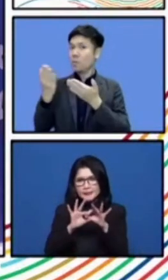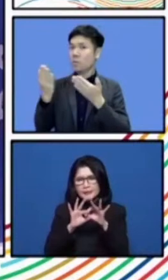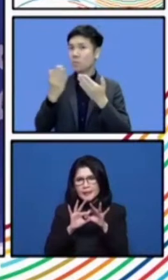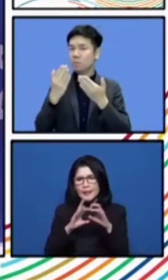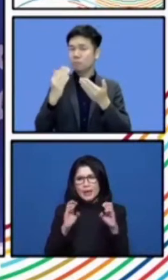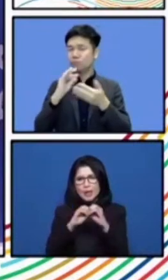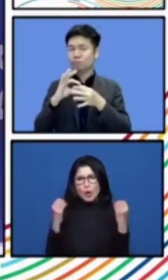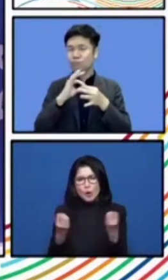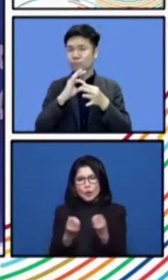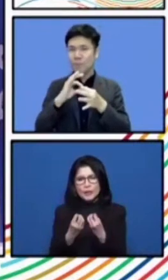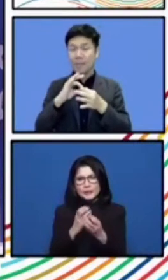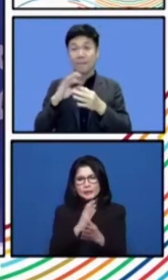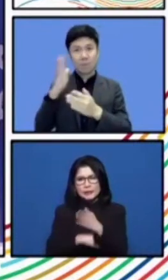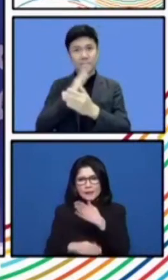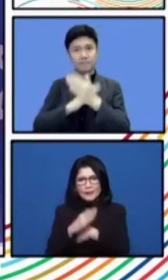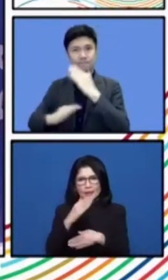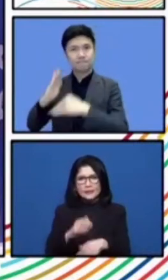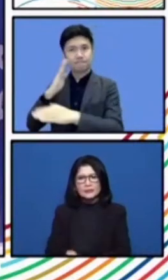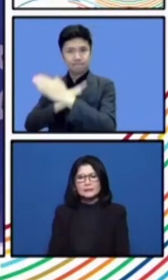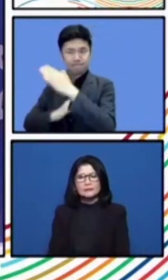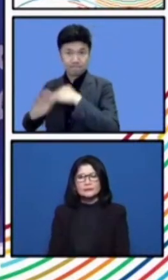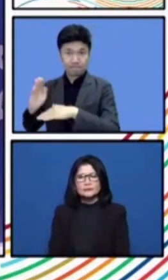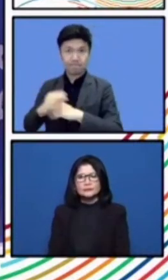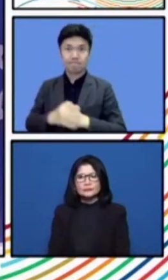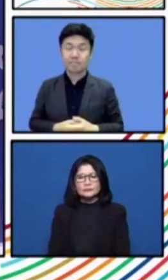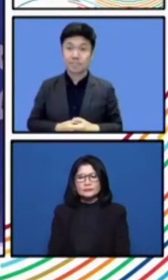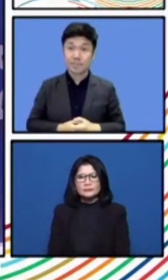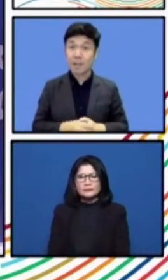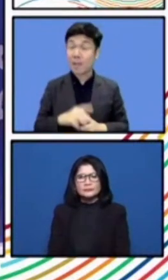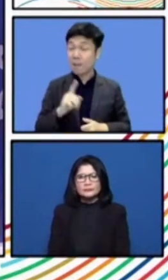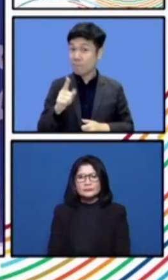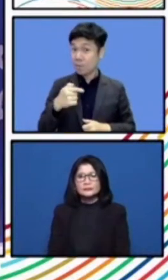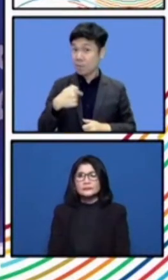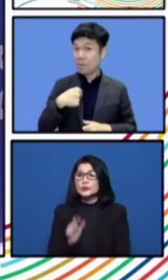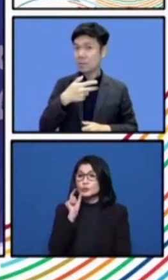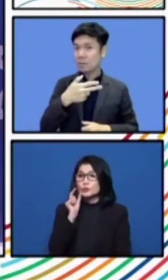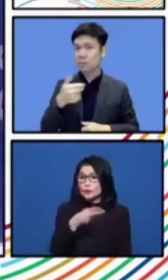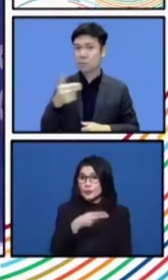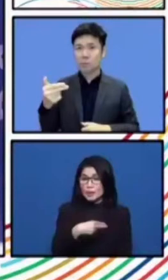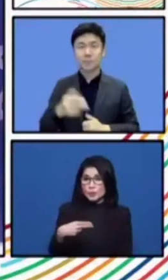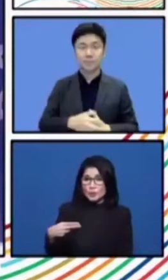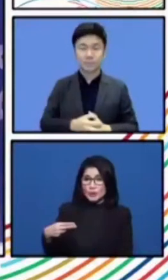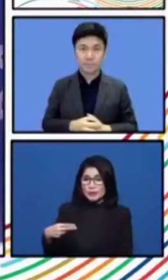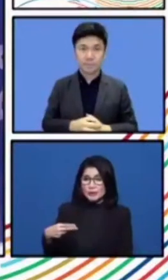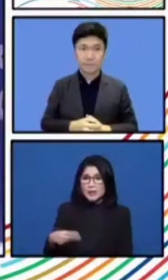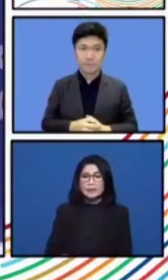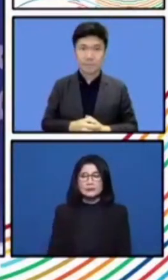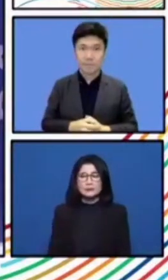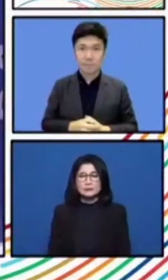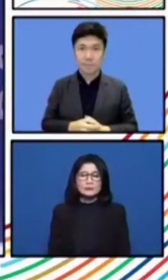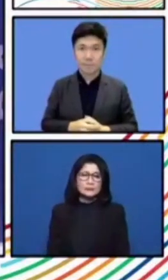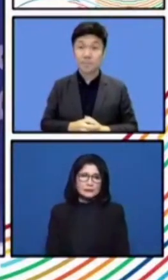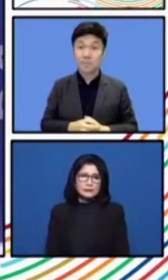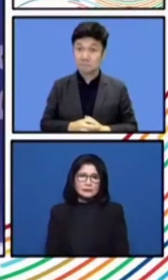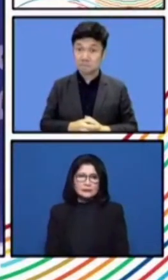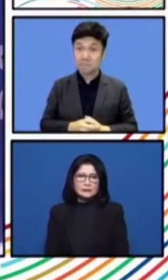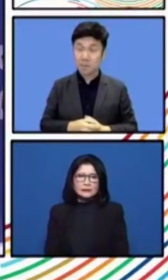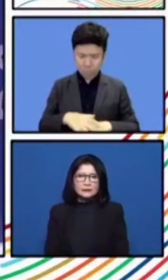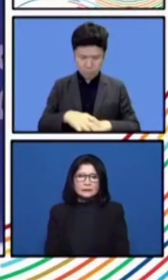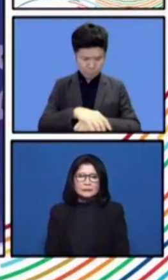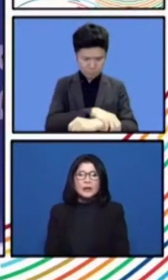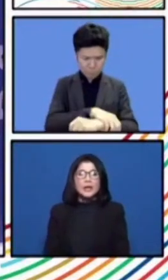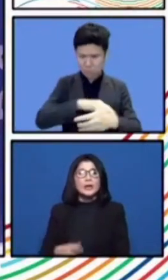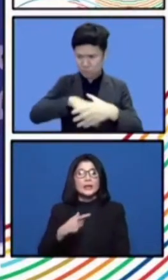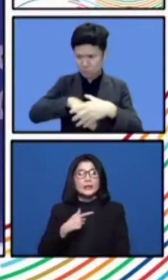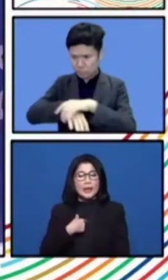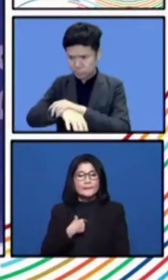disabilities um in speaking for Indonesia we have taken steps but we have to do